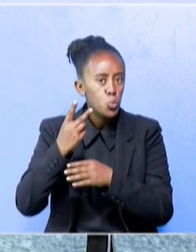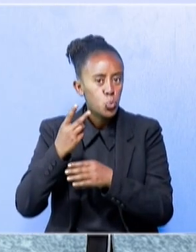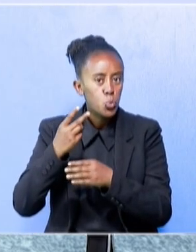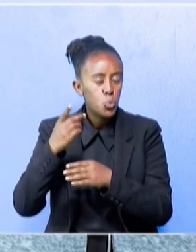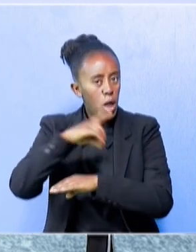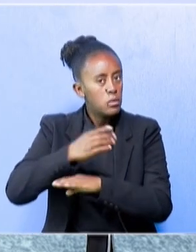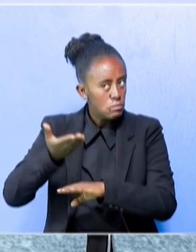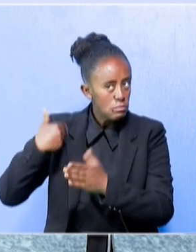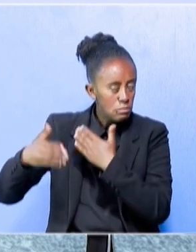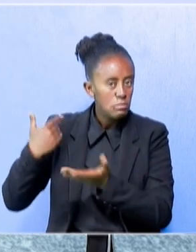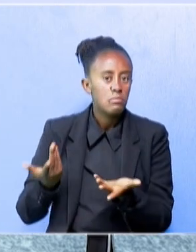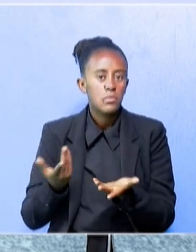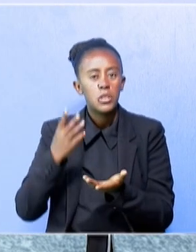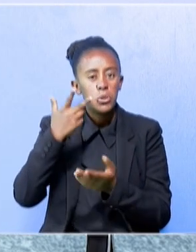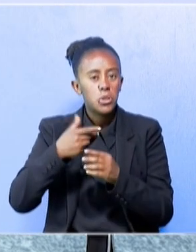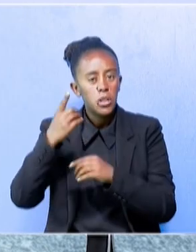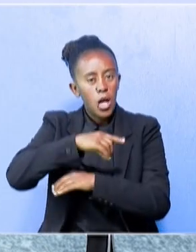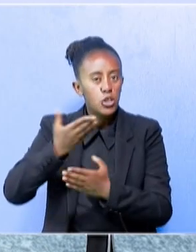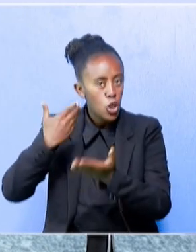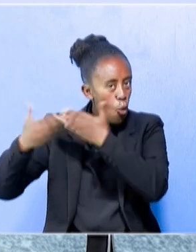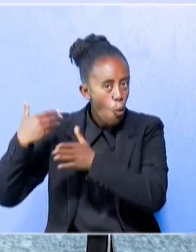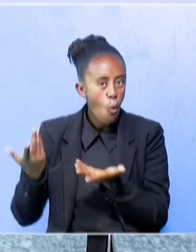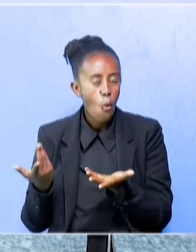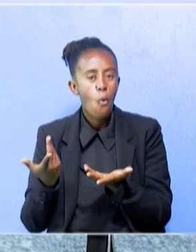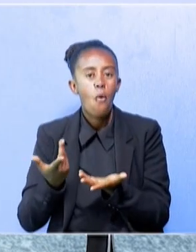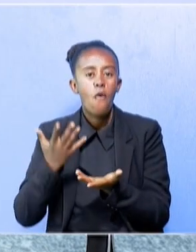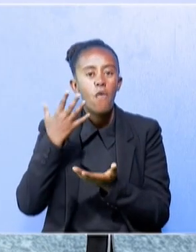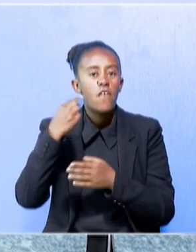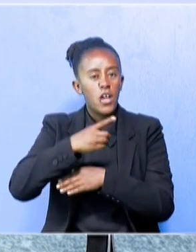possible, 3 days ago, 4 days ago, 5 days ago,